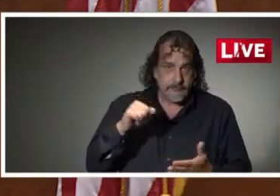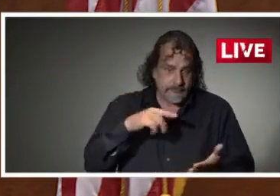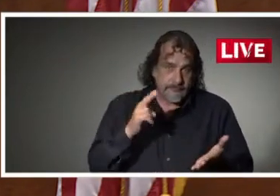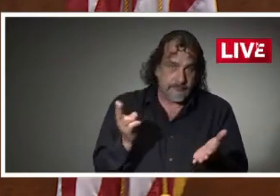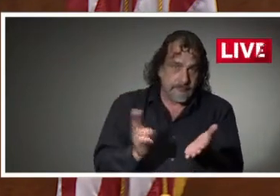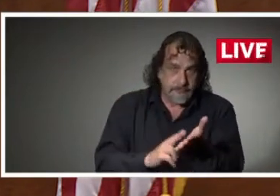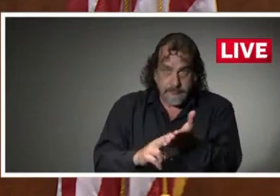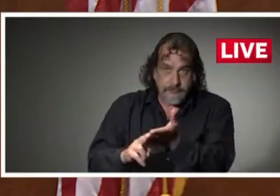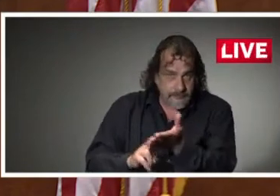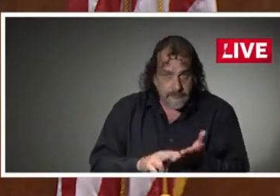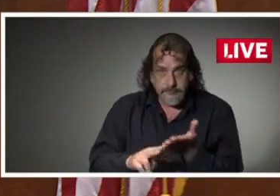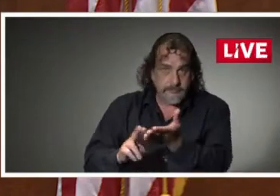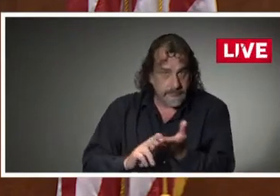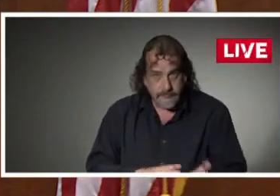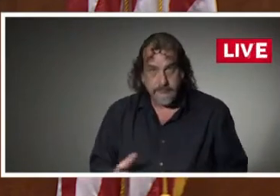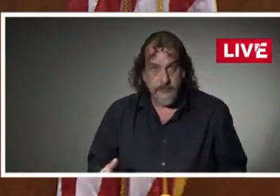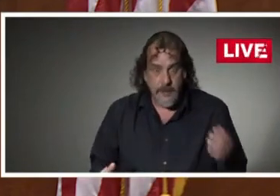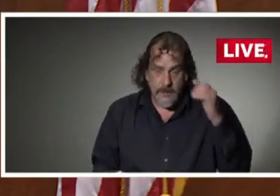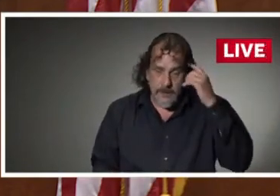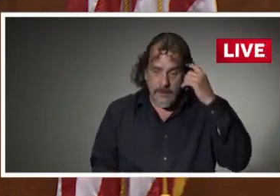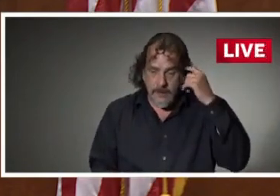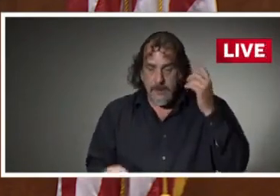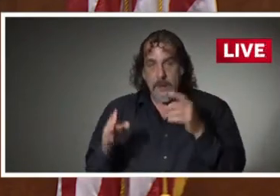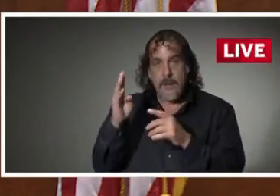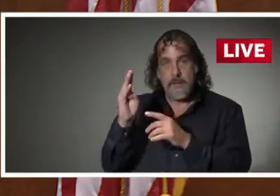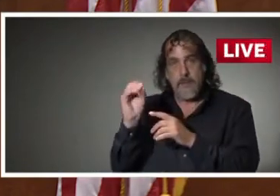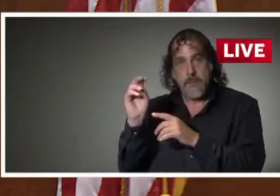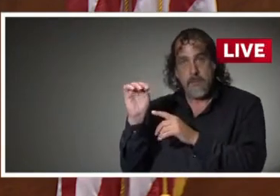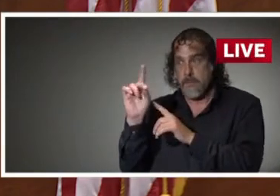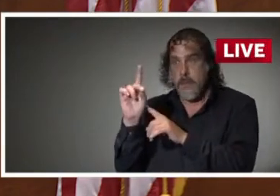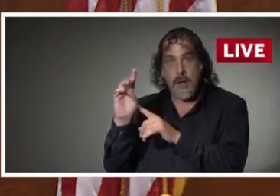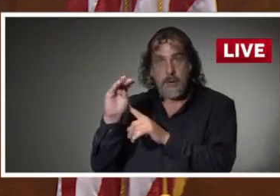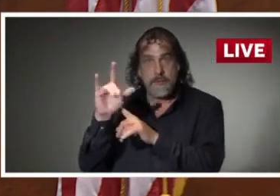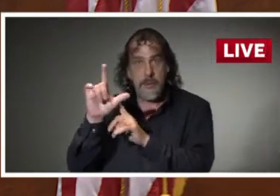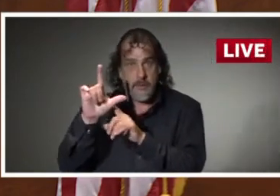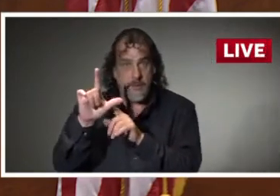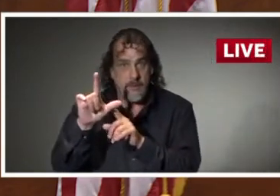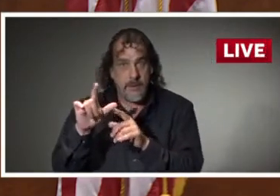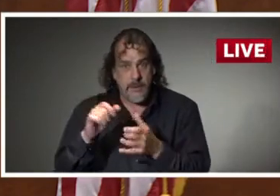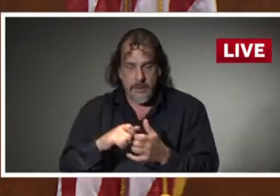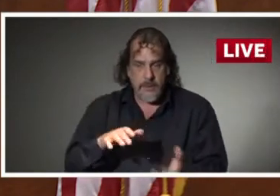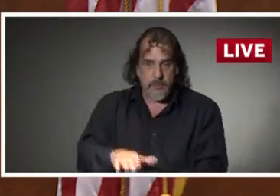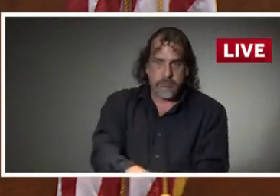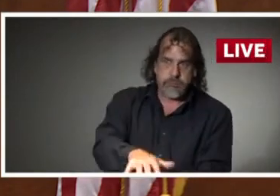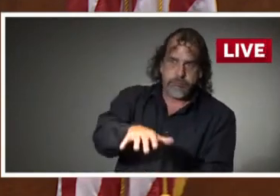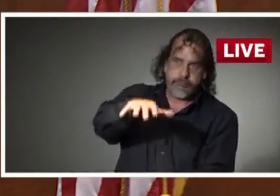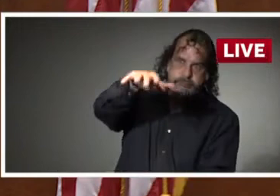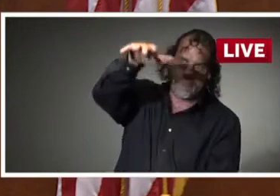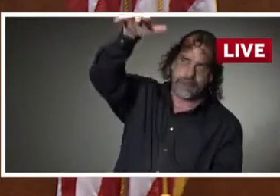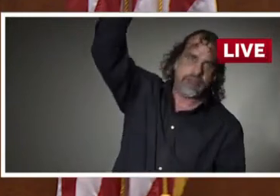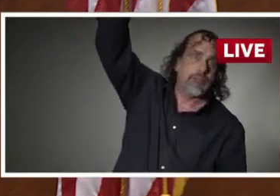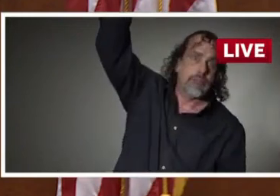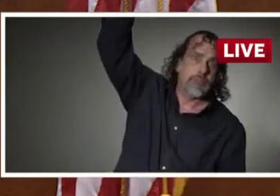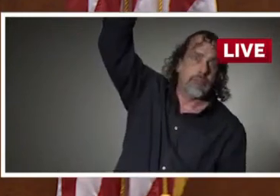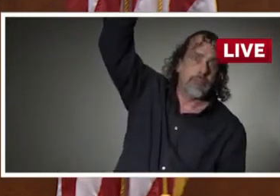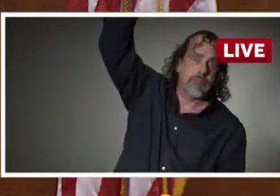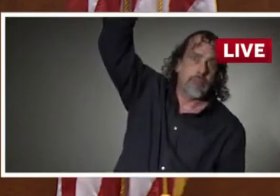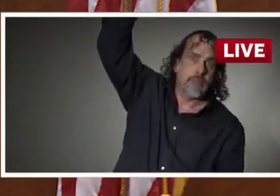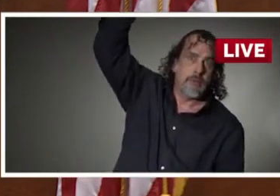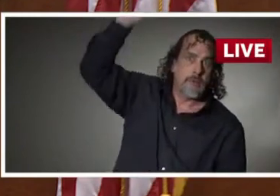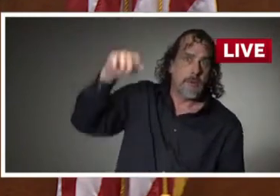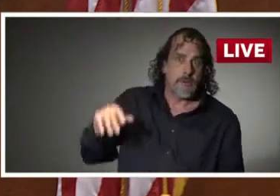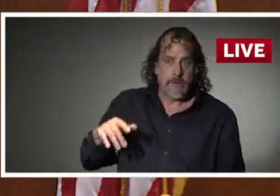due. And I will tell you that the bond bill is this tall. This tall. I think